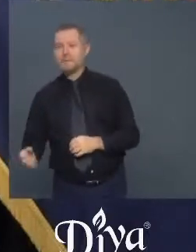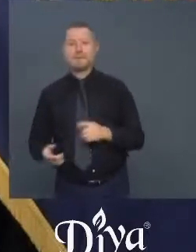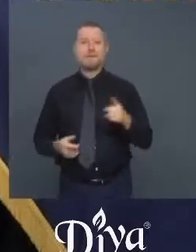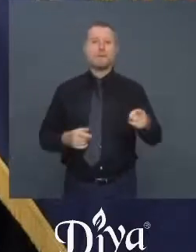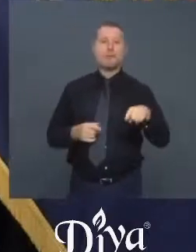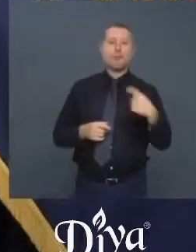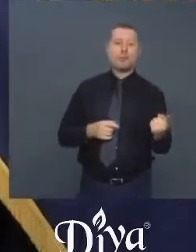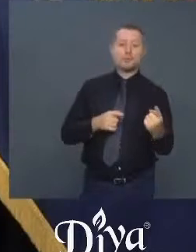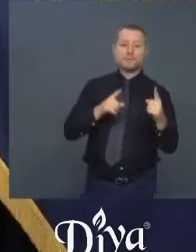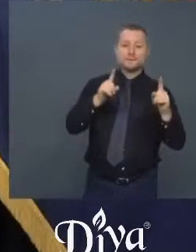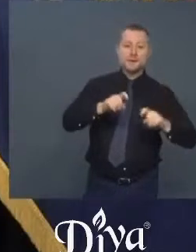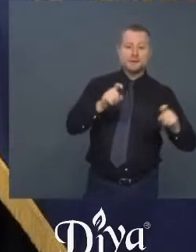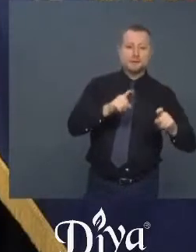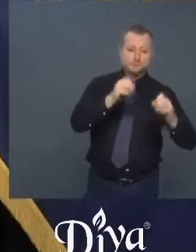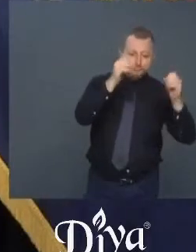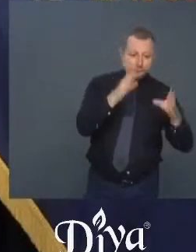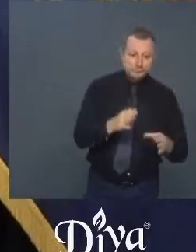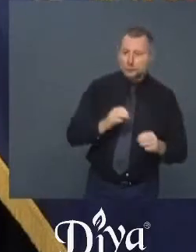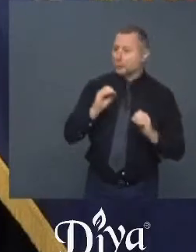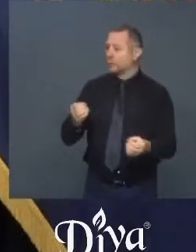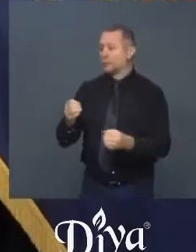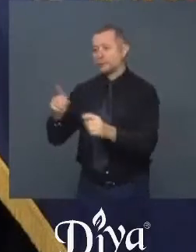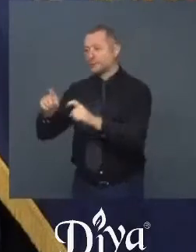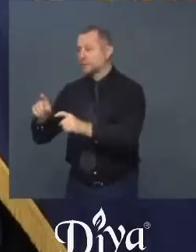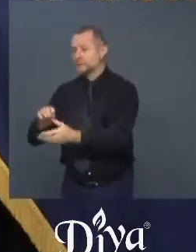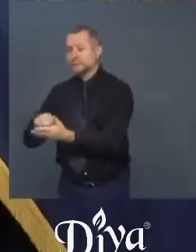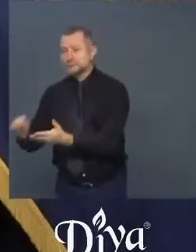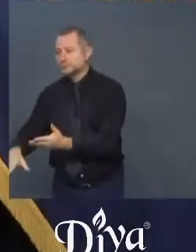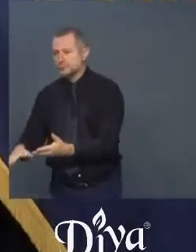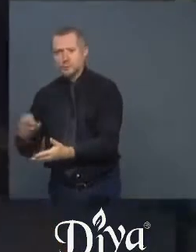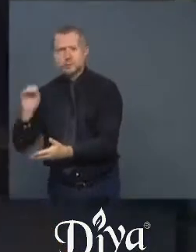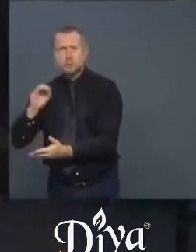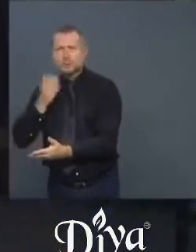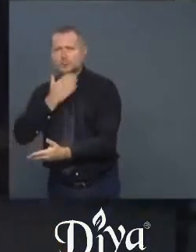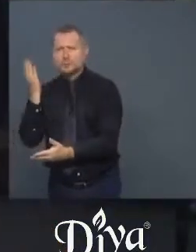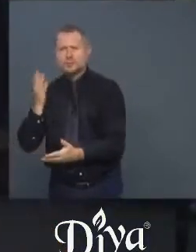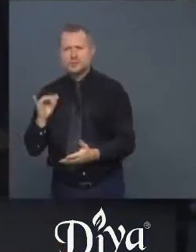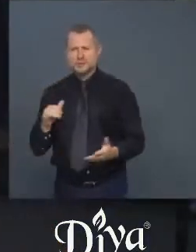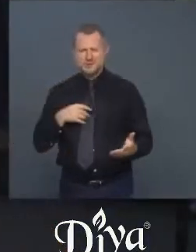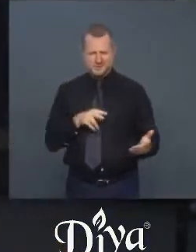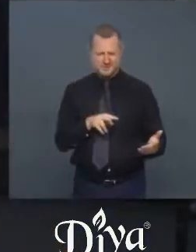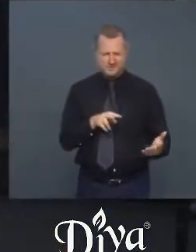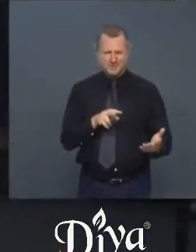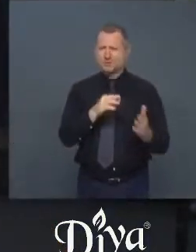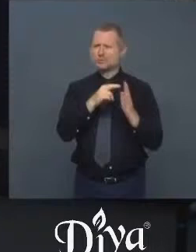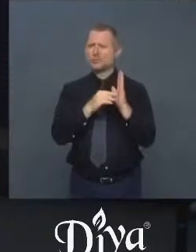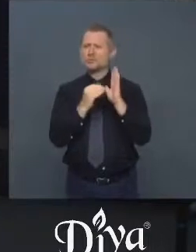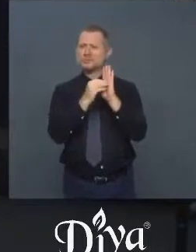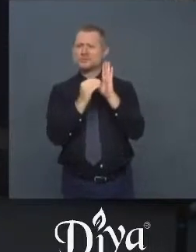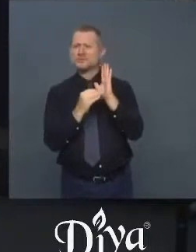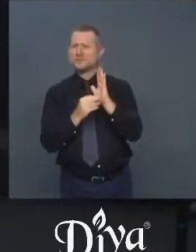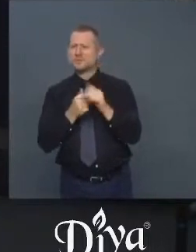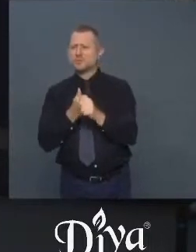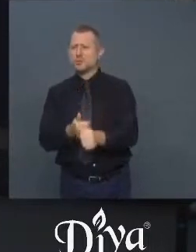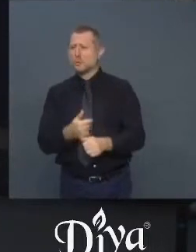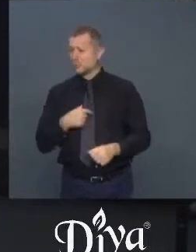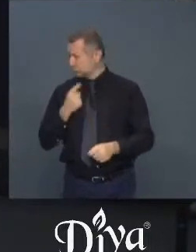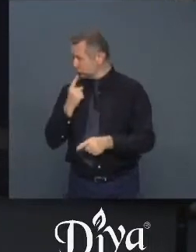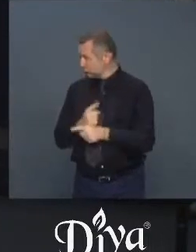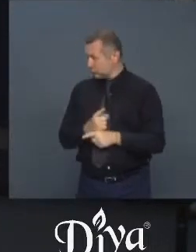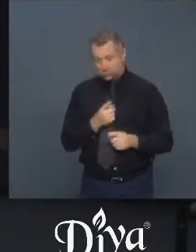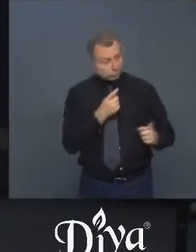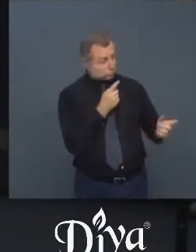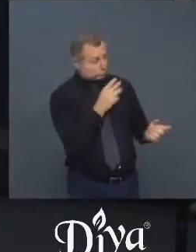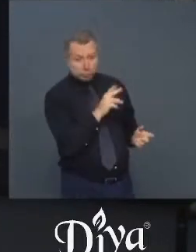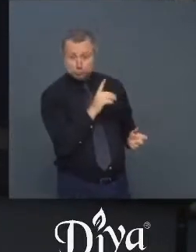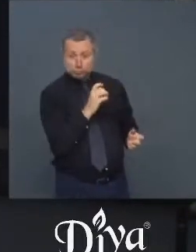question is the testing protocol right? You want to add something to that, Dr. Zucker? Is that right with the 5%?